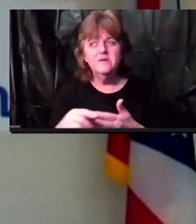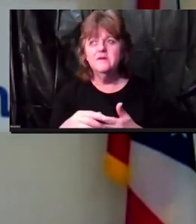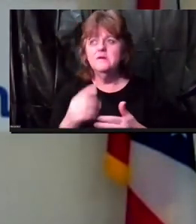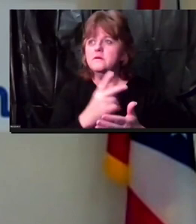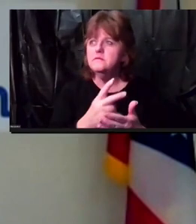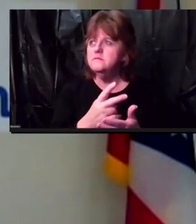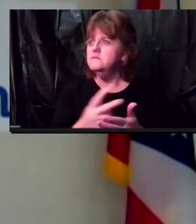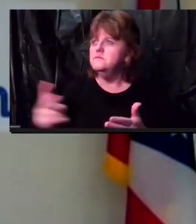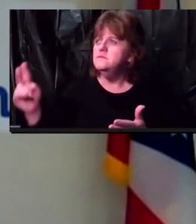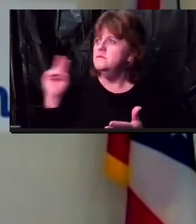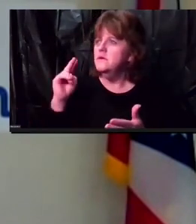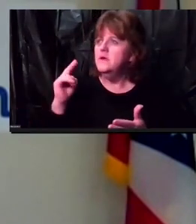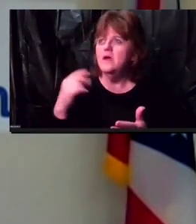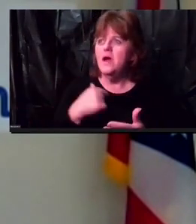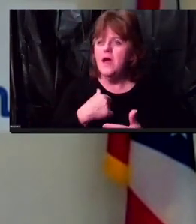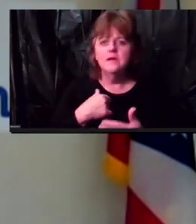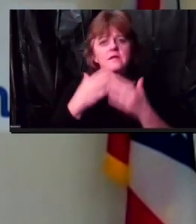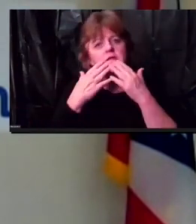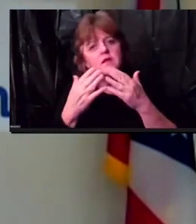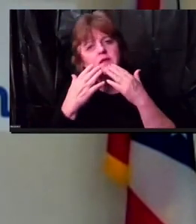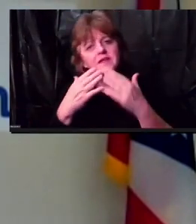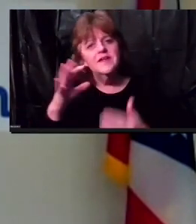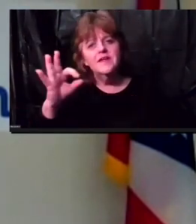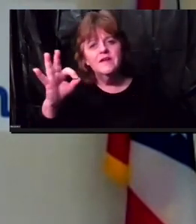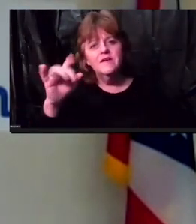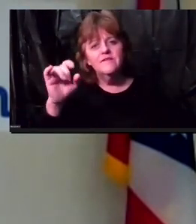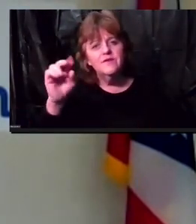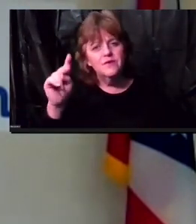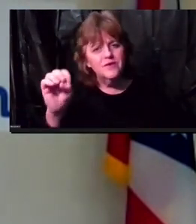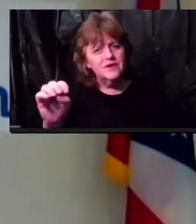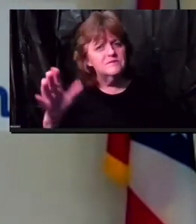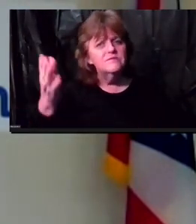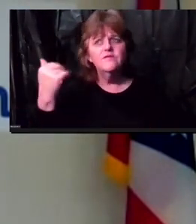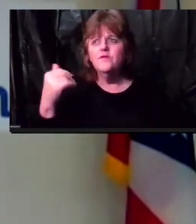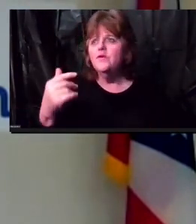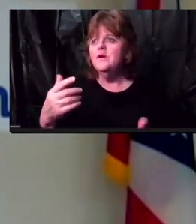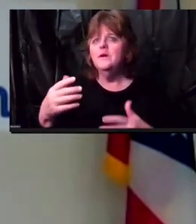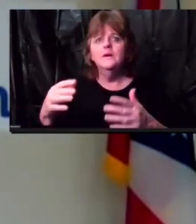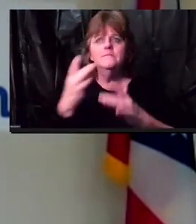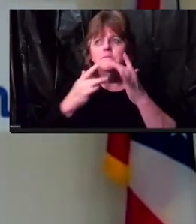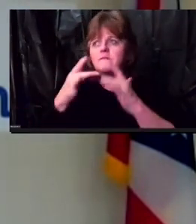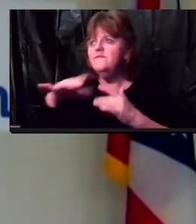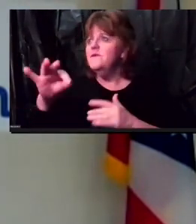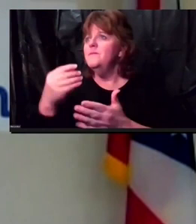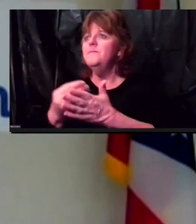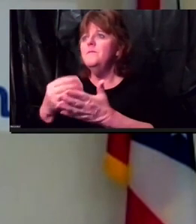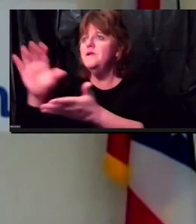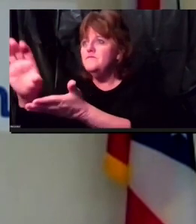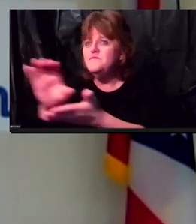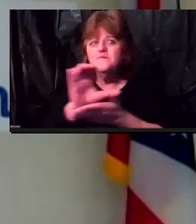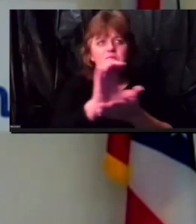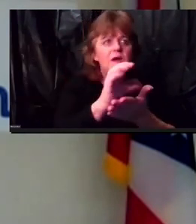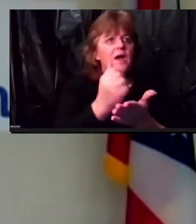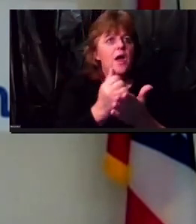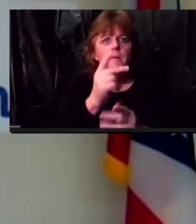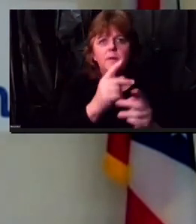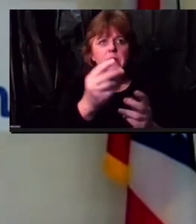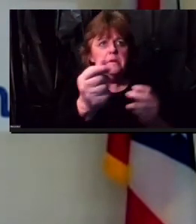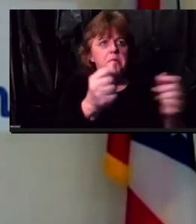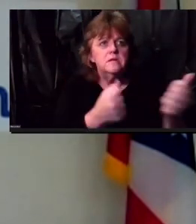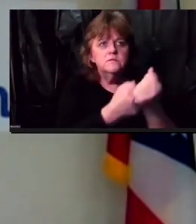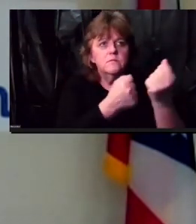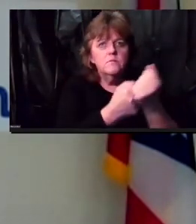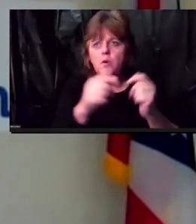ago thank Florence for the wonderful work she did to secure money and get that money out the door to help people who need